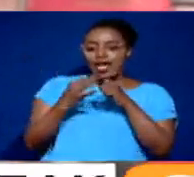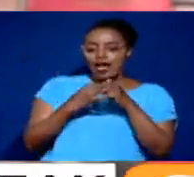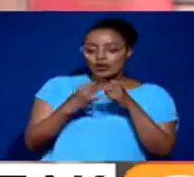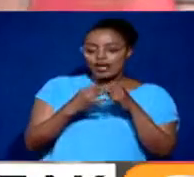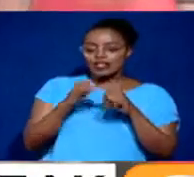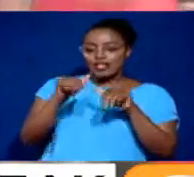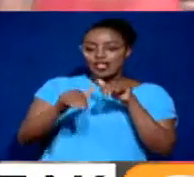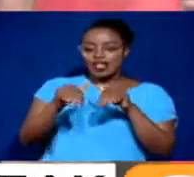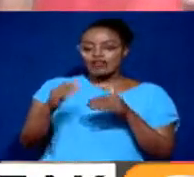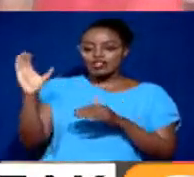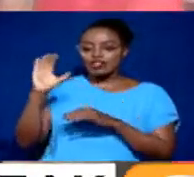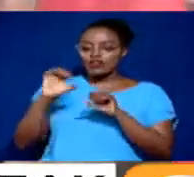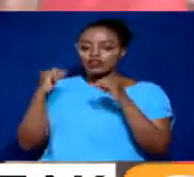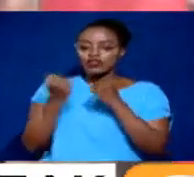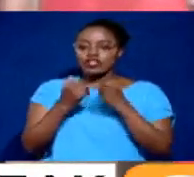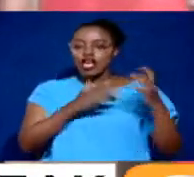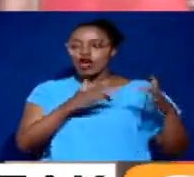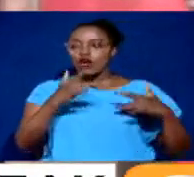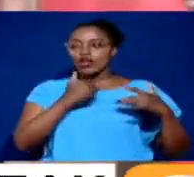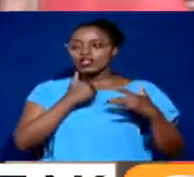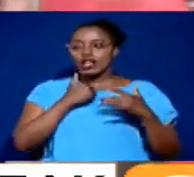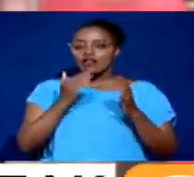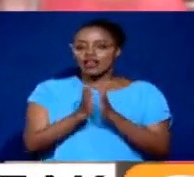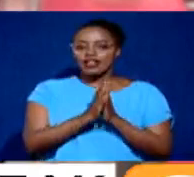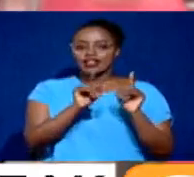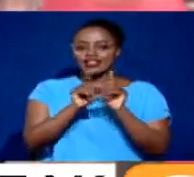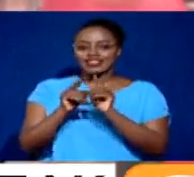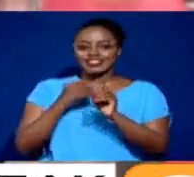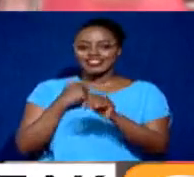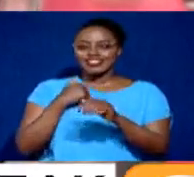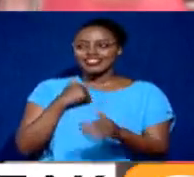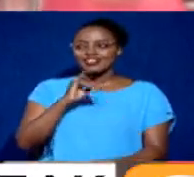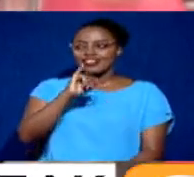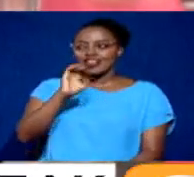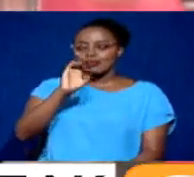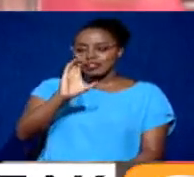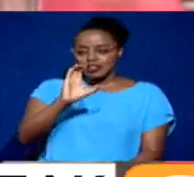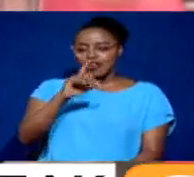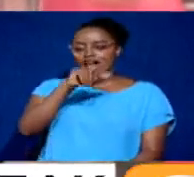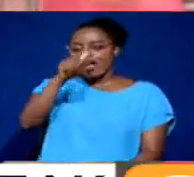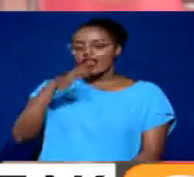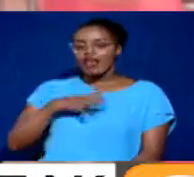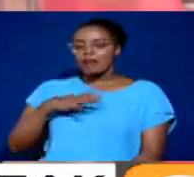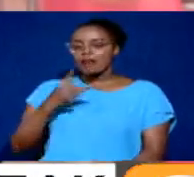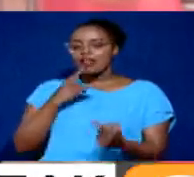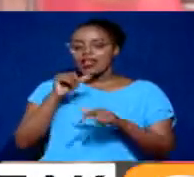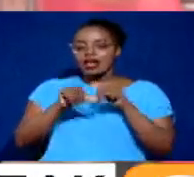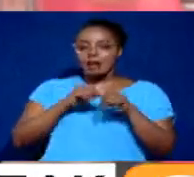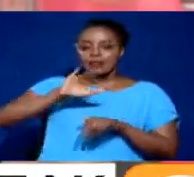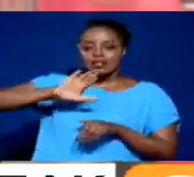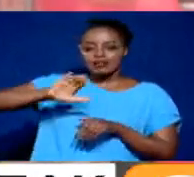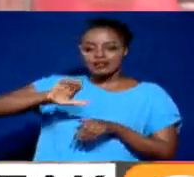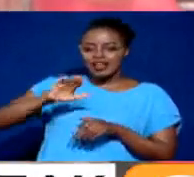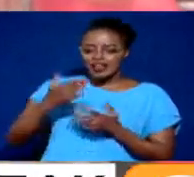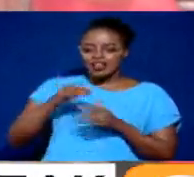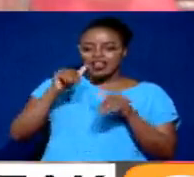civil society groups are concerned that failure by the Electoral Commission and other stakeholders to address pending